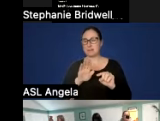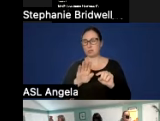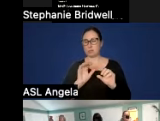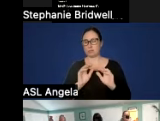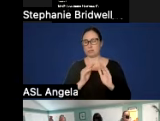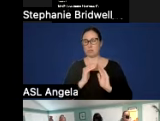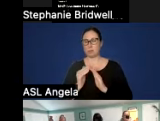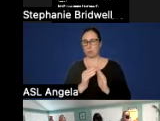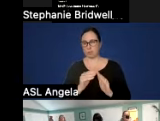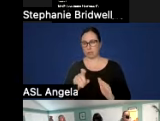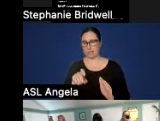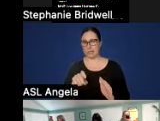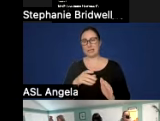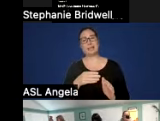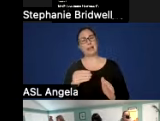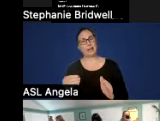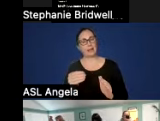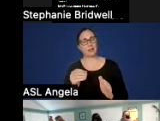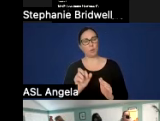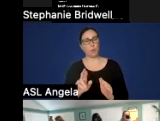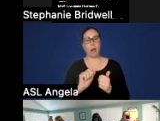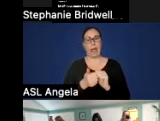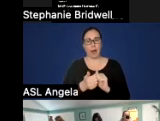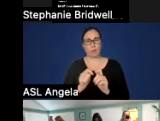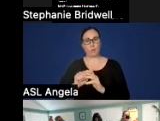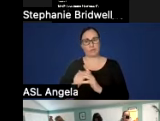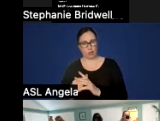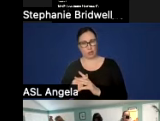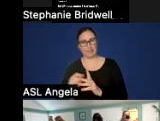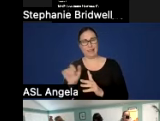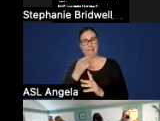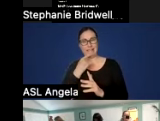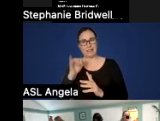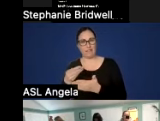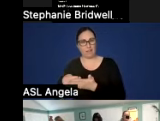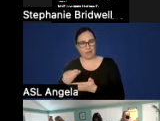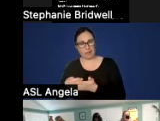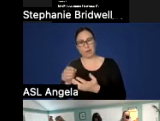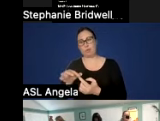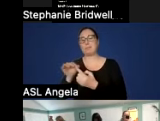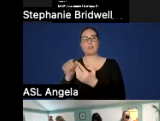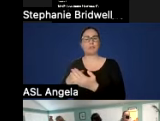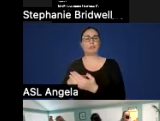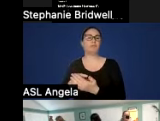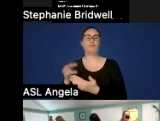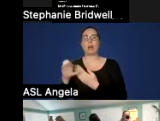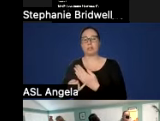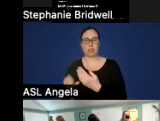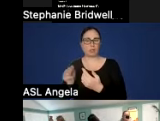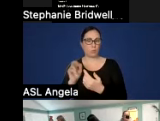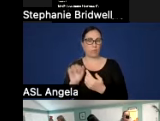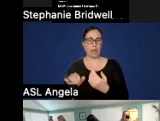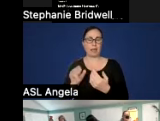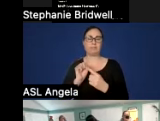needs, and or how it might have been started. Like I said, that funding stream or that special project or that situation in